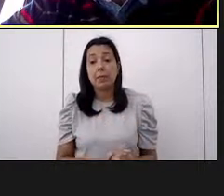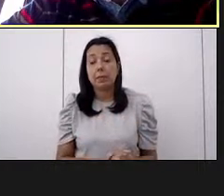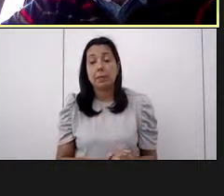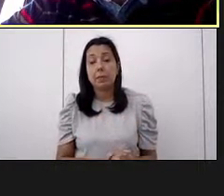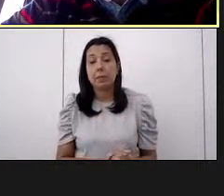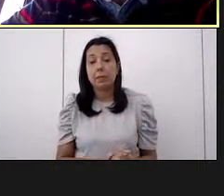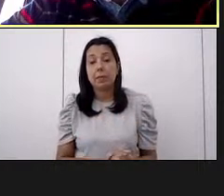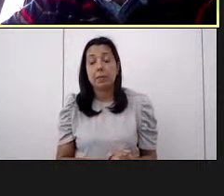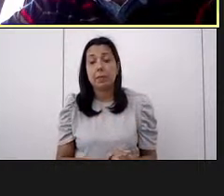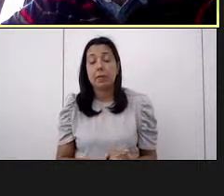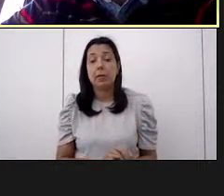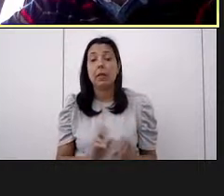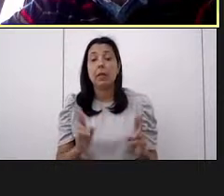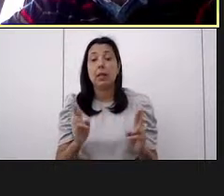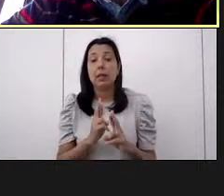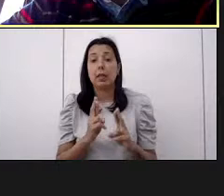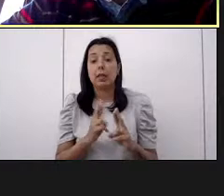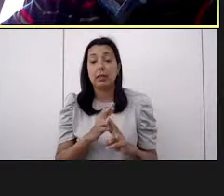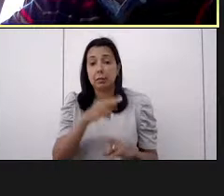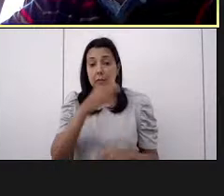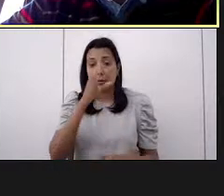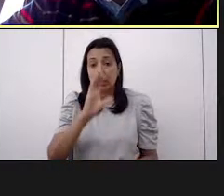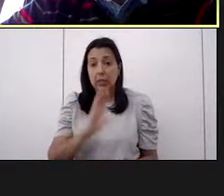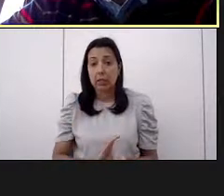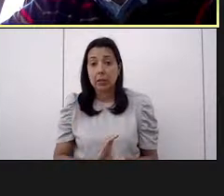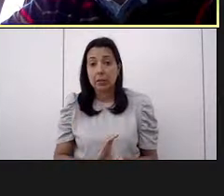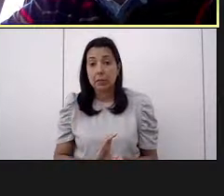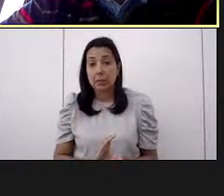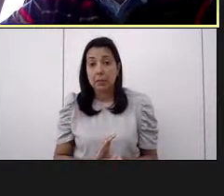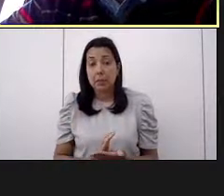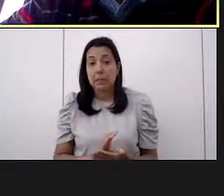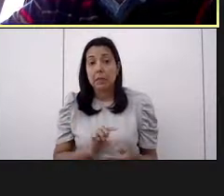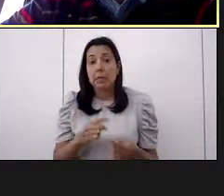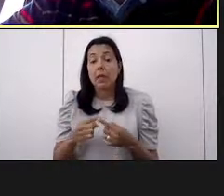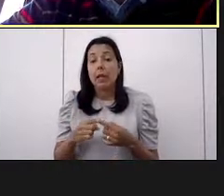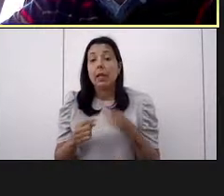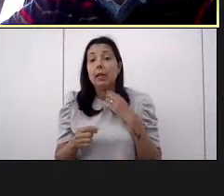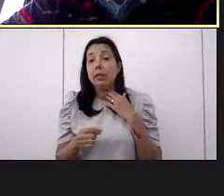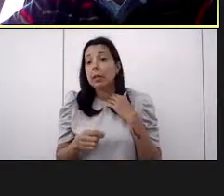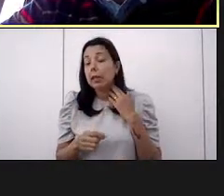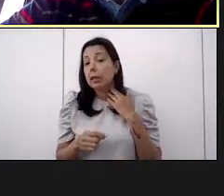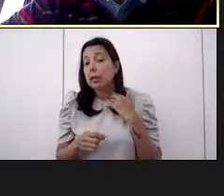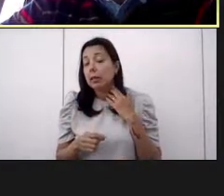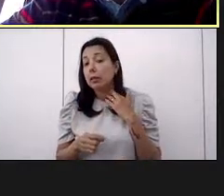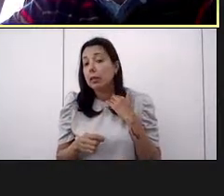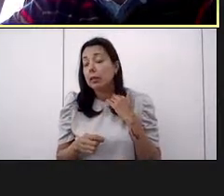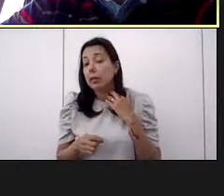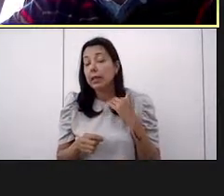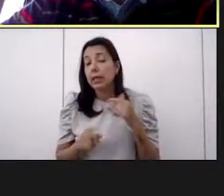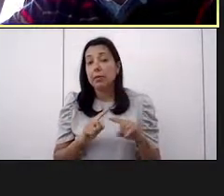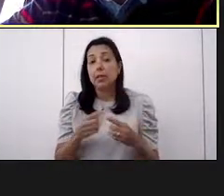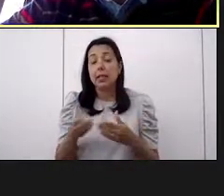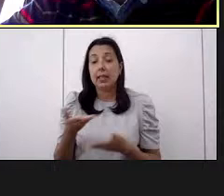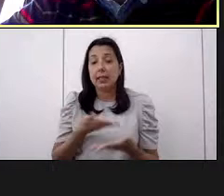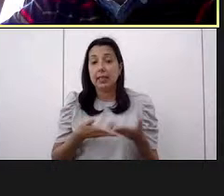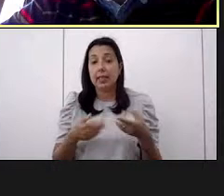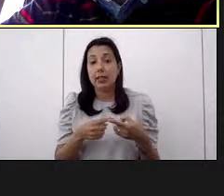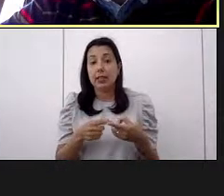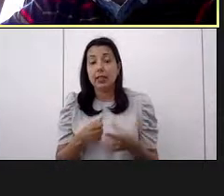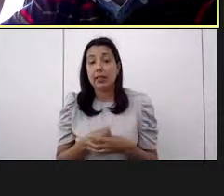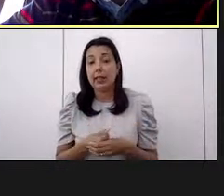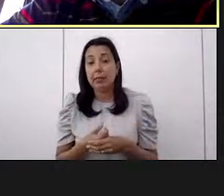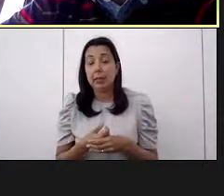as their legal advisors, interpret and operationalize legal prescriptions that are issued to